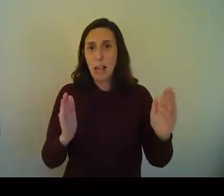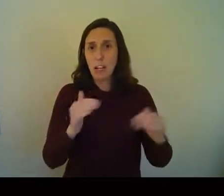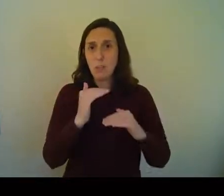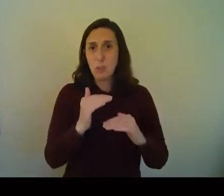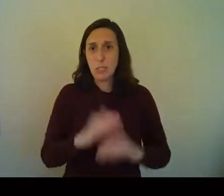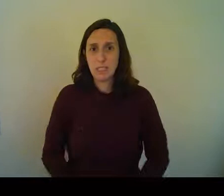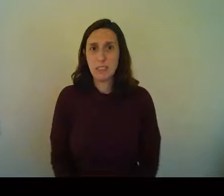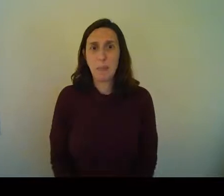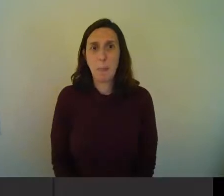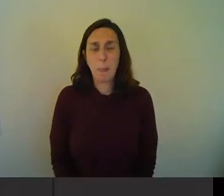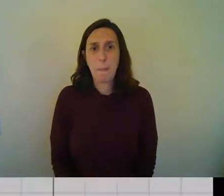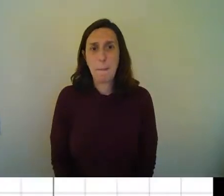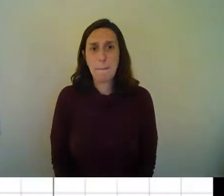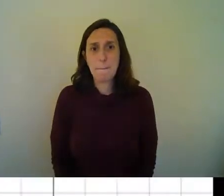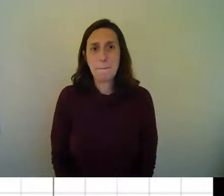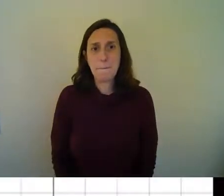going to pop up to Desmos.